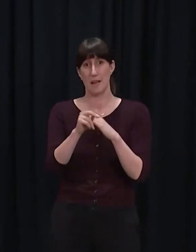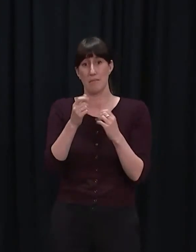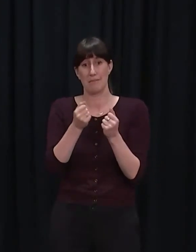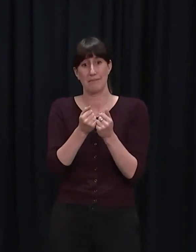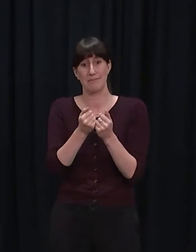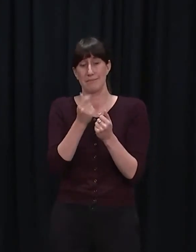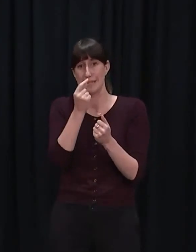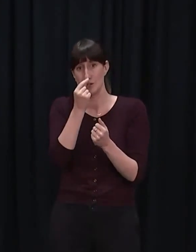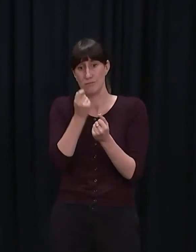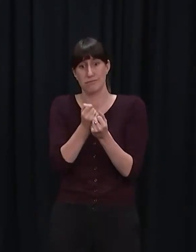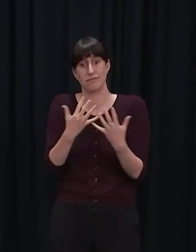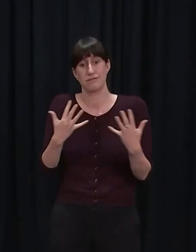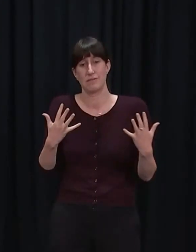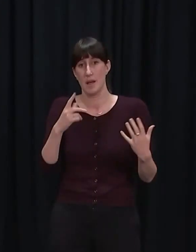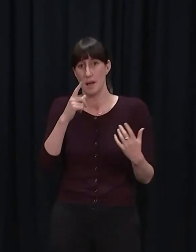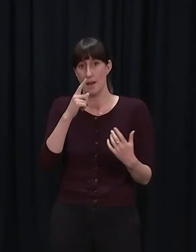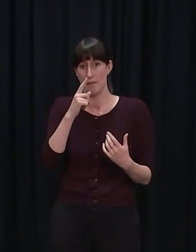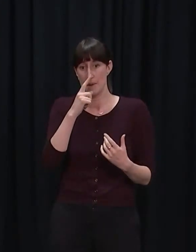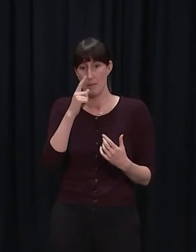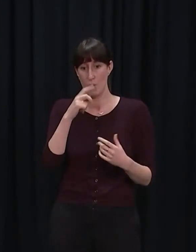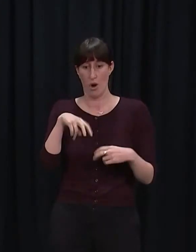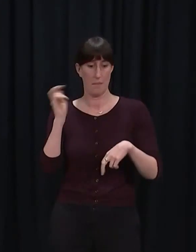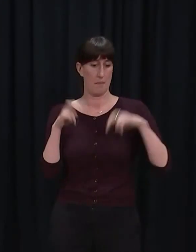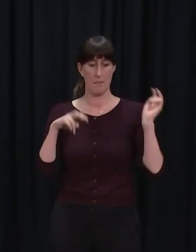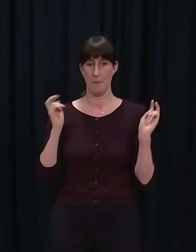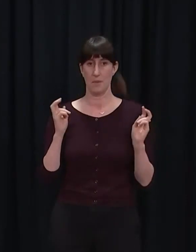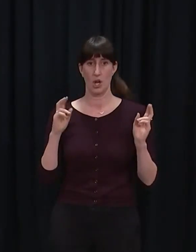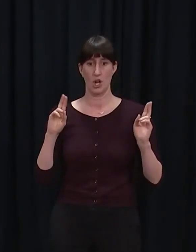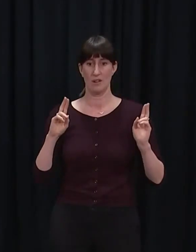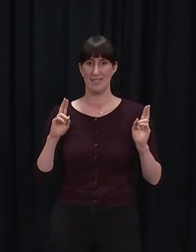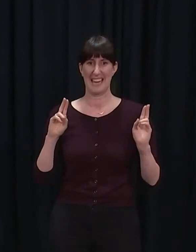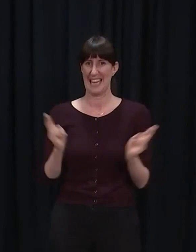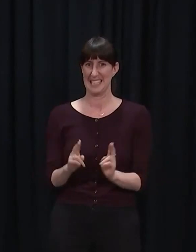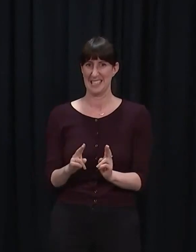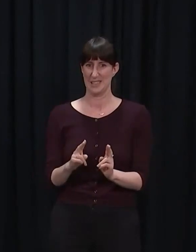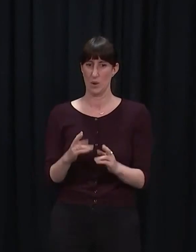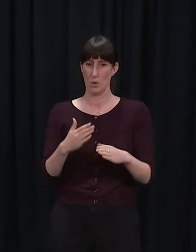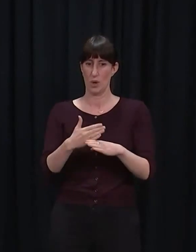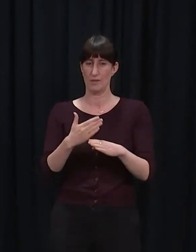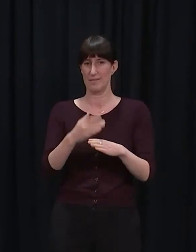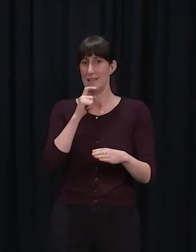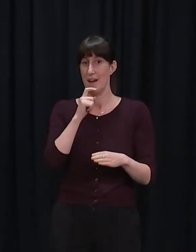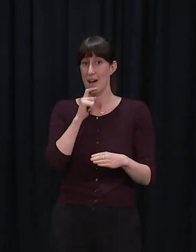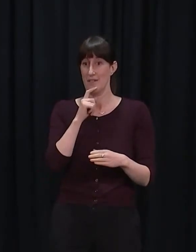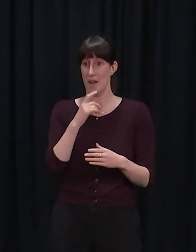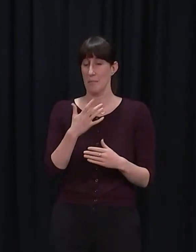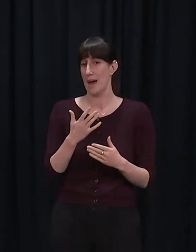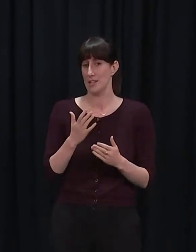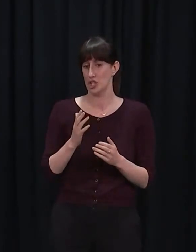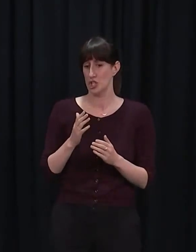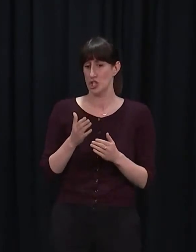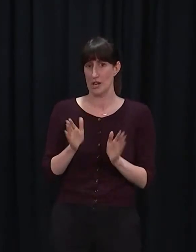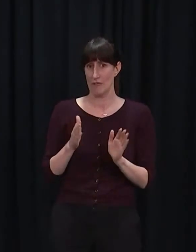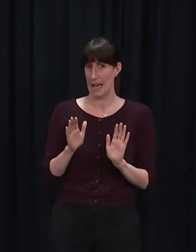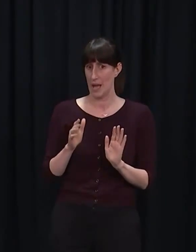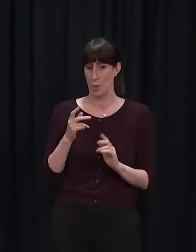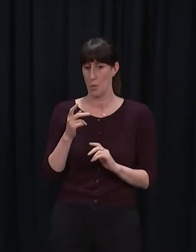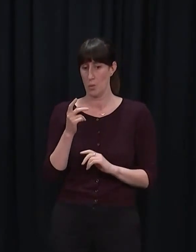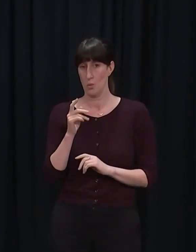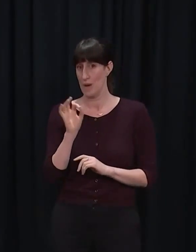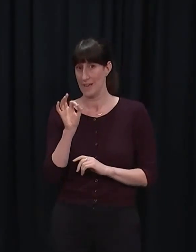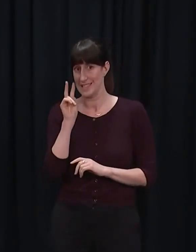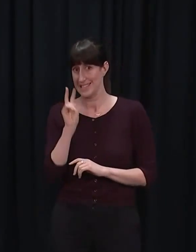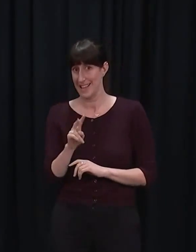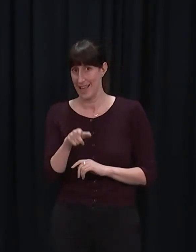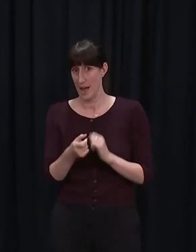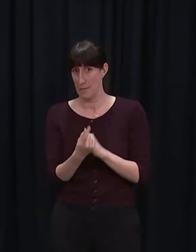affected workforces, and that hasn't tended to be the real experience. As we get closer to those deadlines, generally speaking, we see the number of